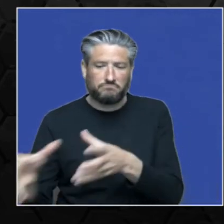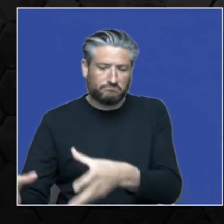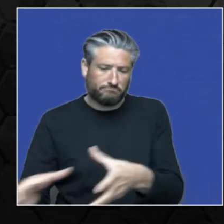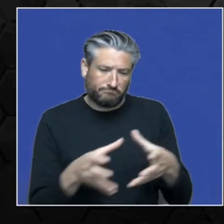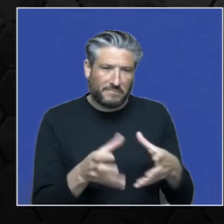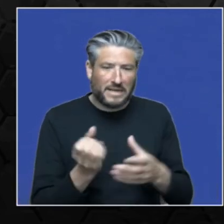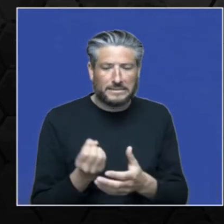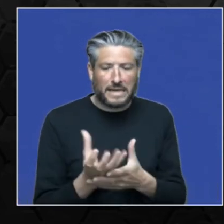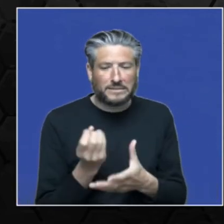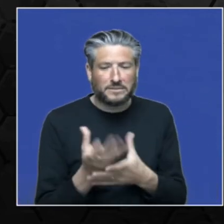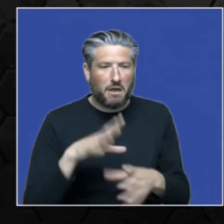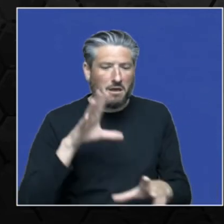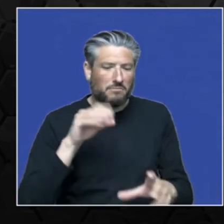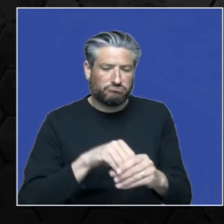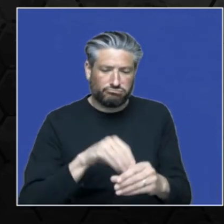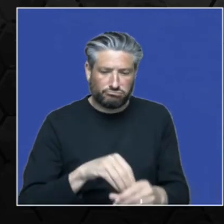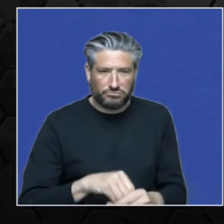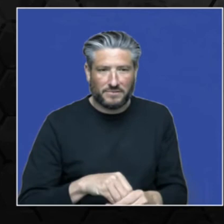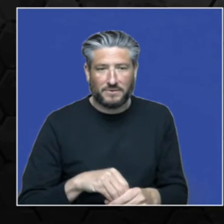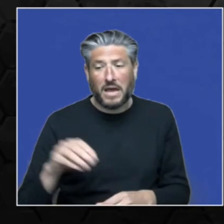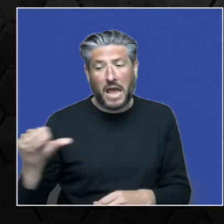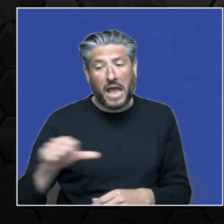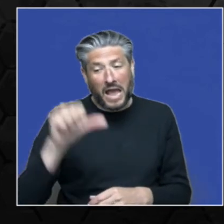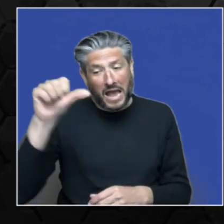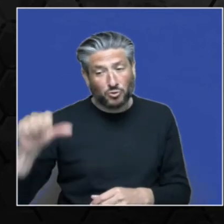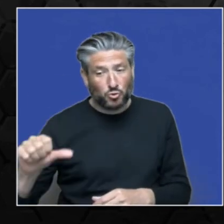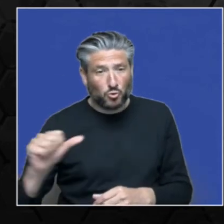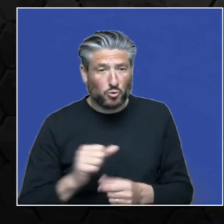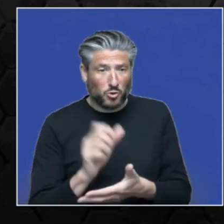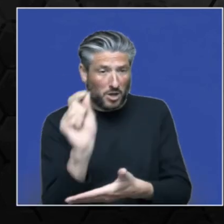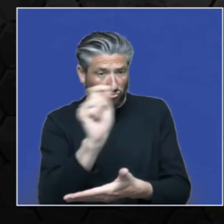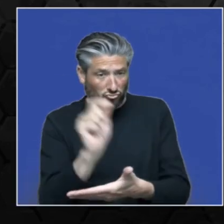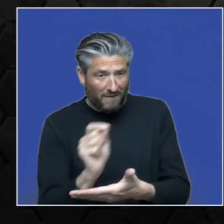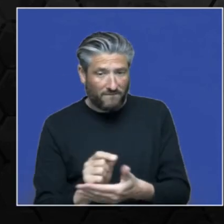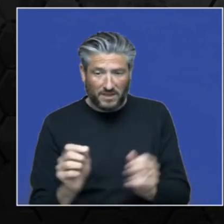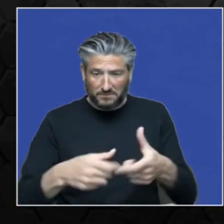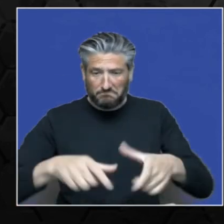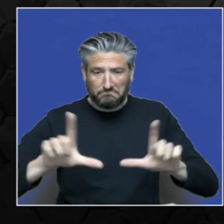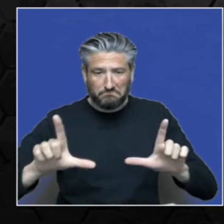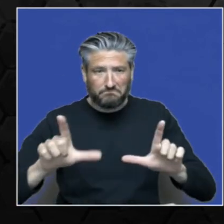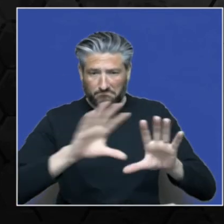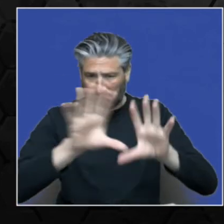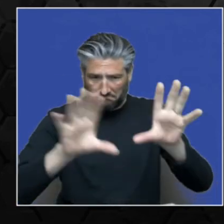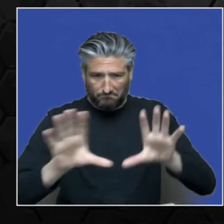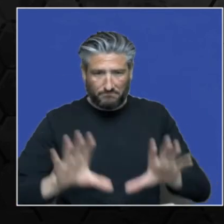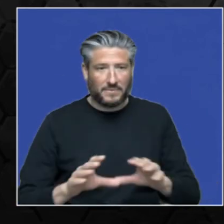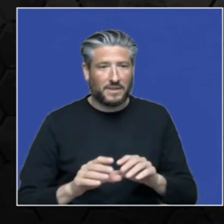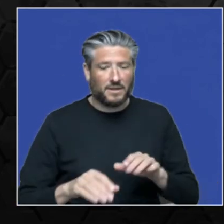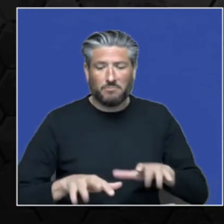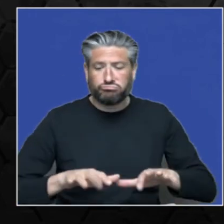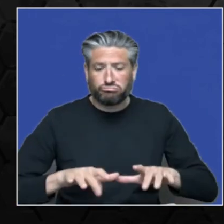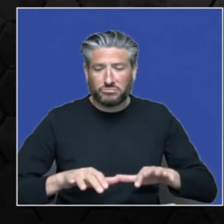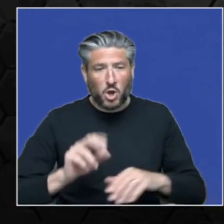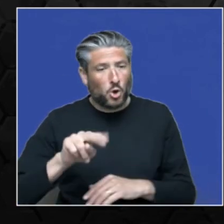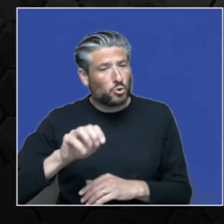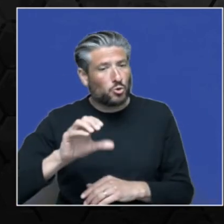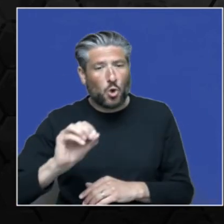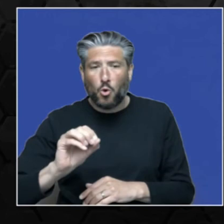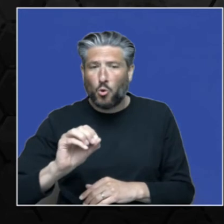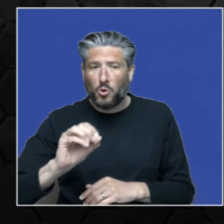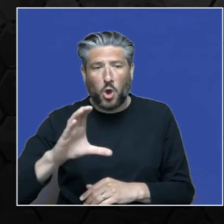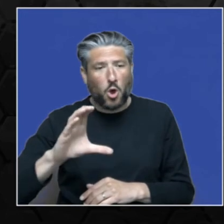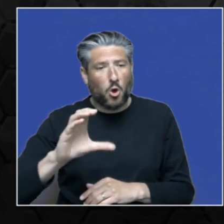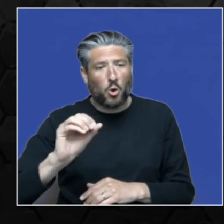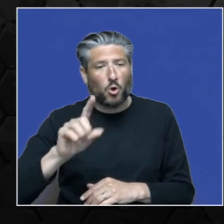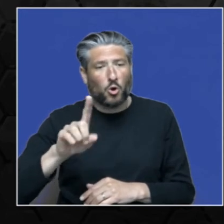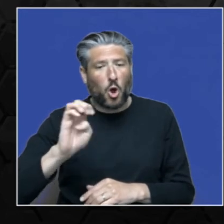Azure Machine Learning Designer, a graphical interface enabling no-code development of machine learning